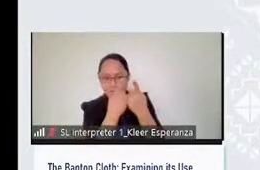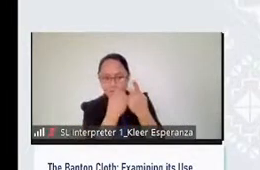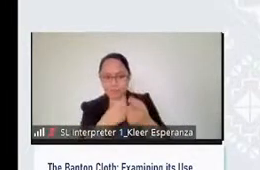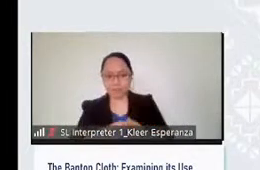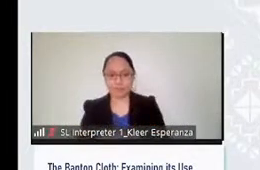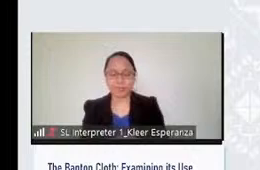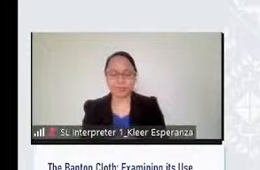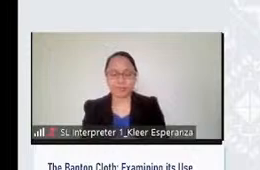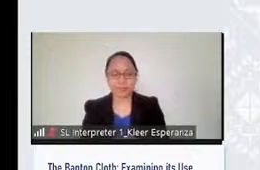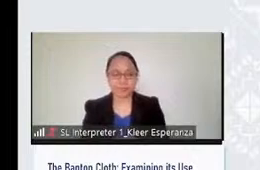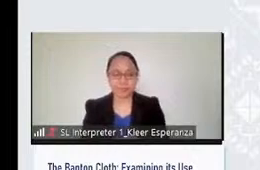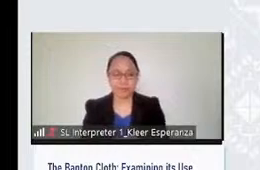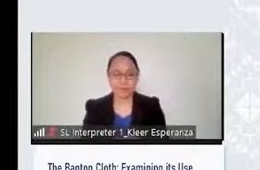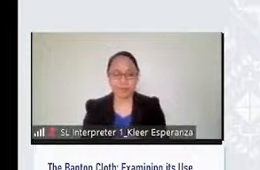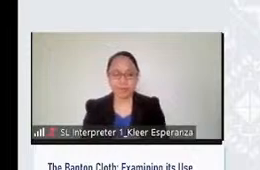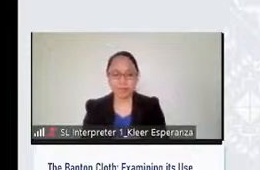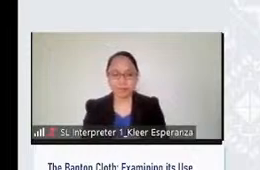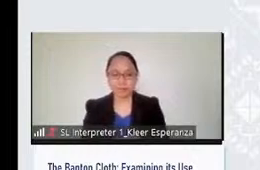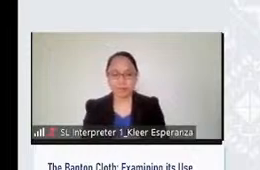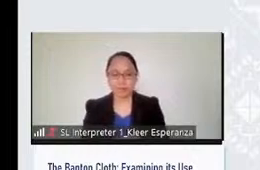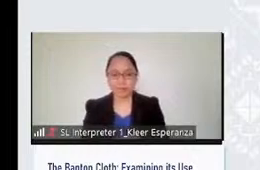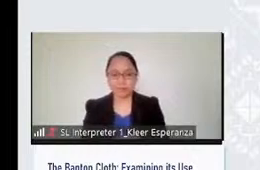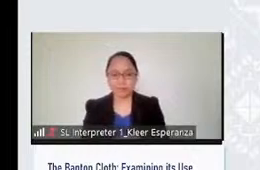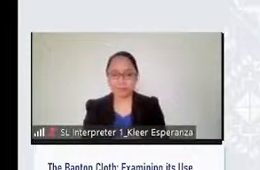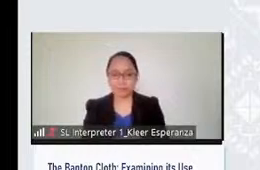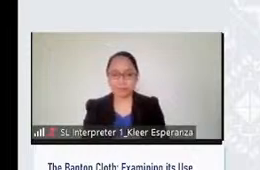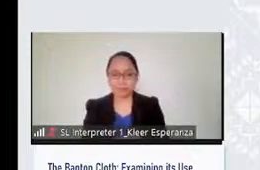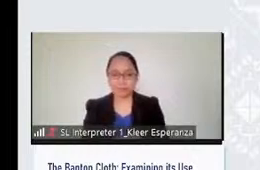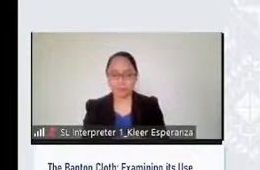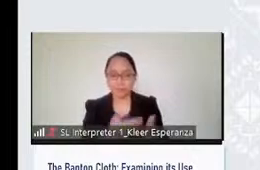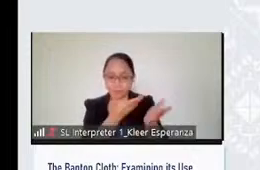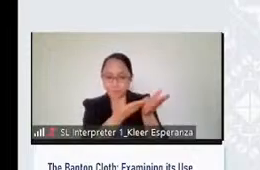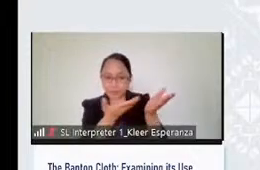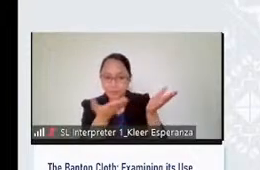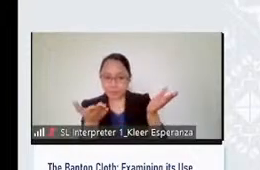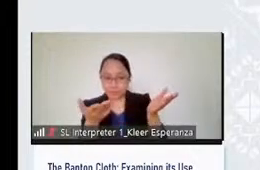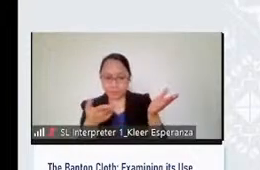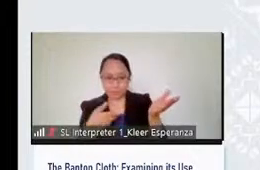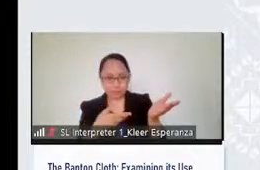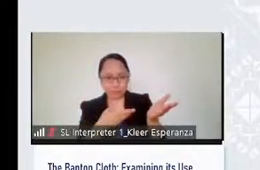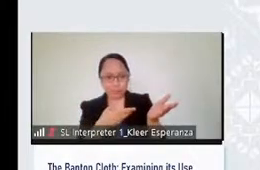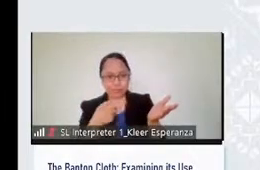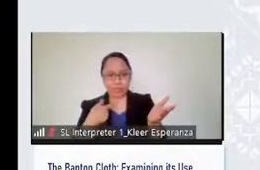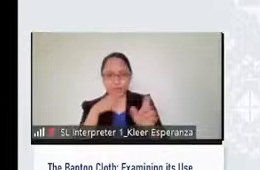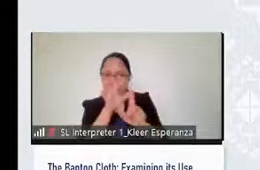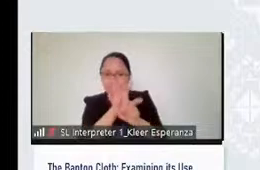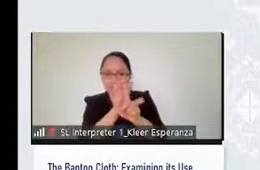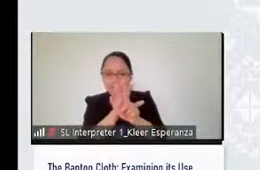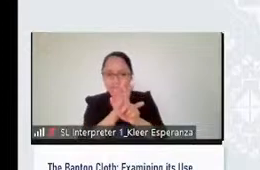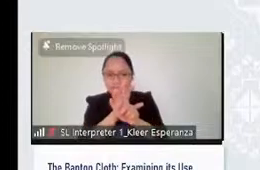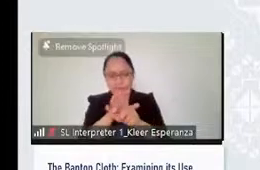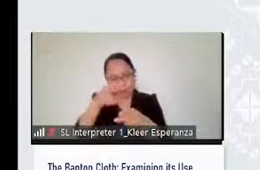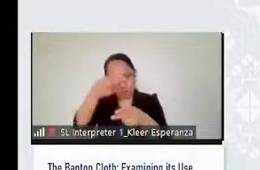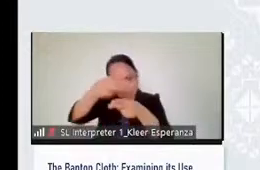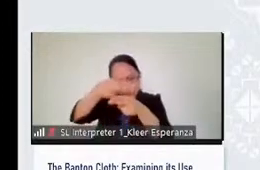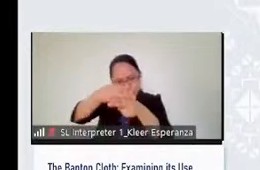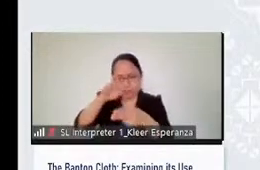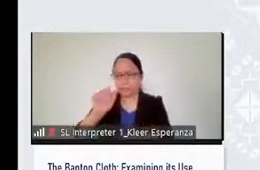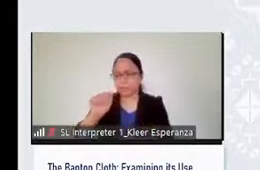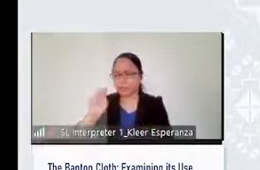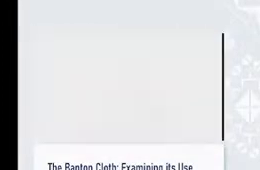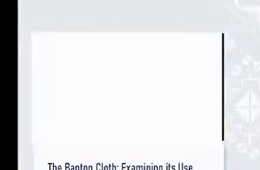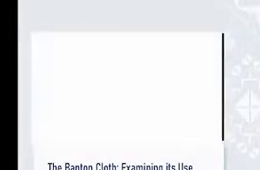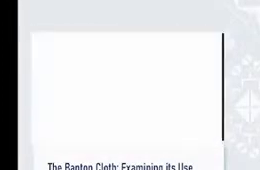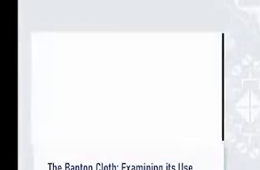The textile fragments, now more popularly known as the Banton cloth, with a relative dating from the late 13th to early 14th